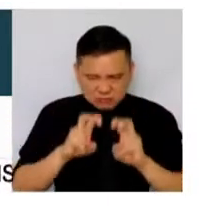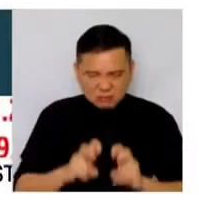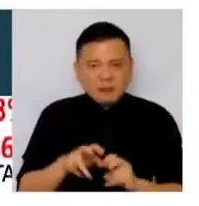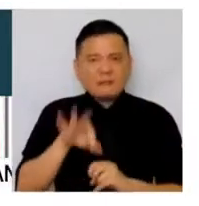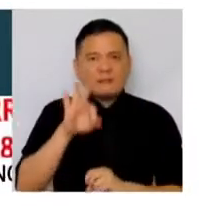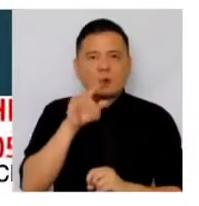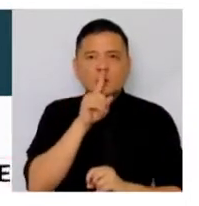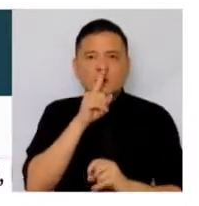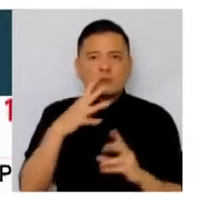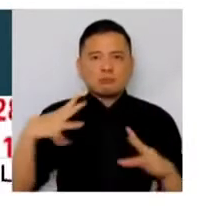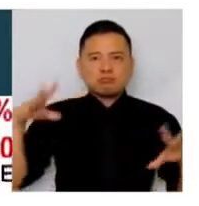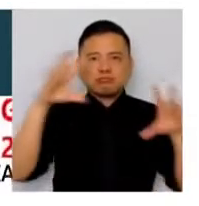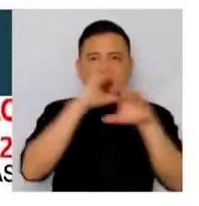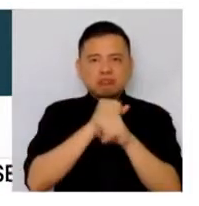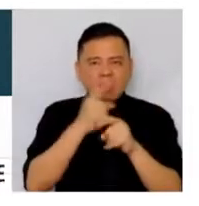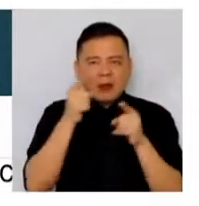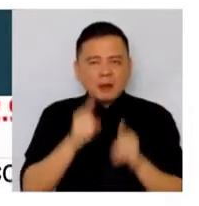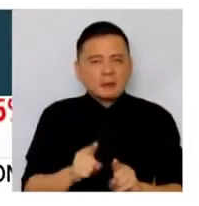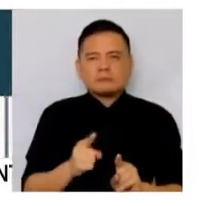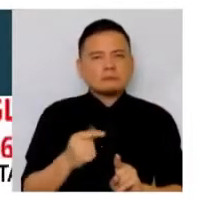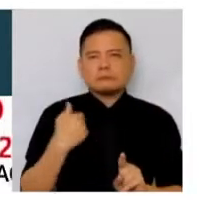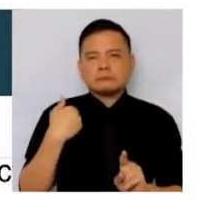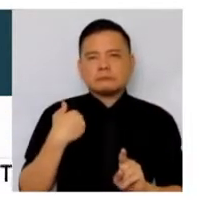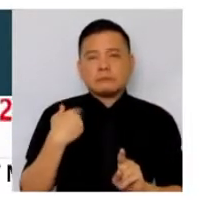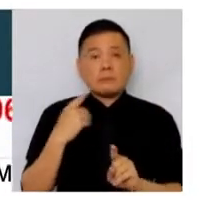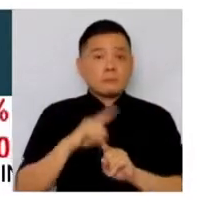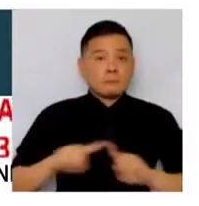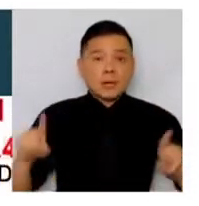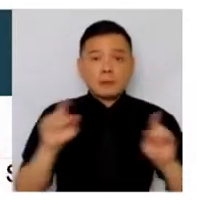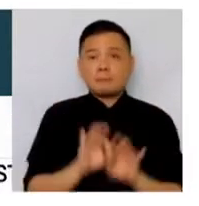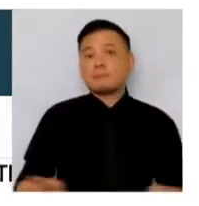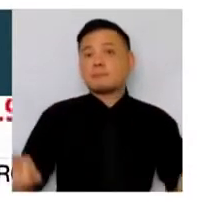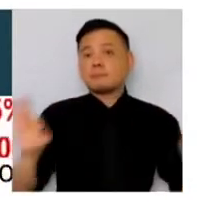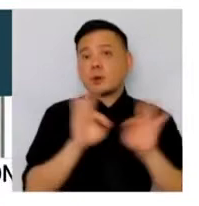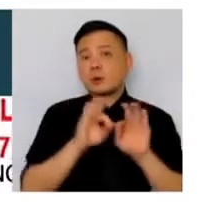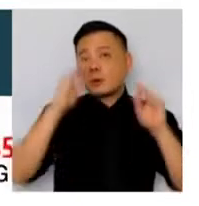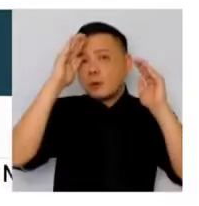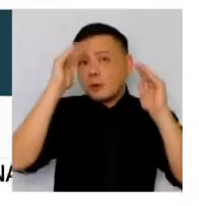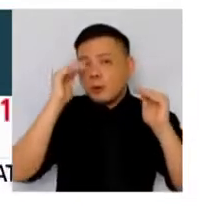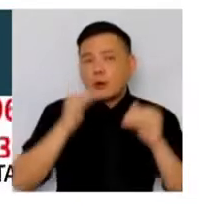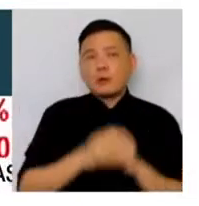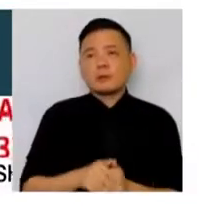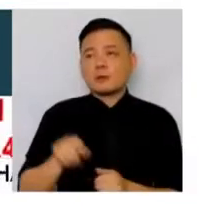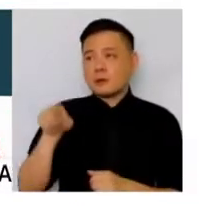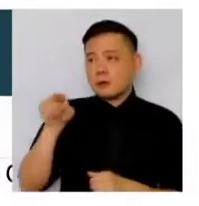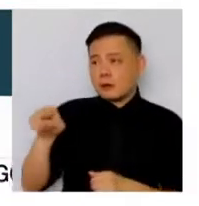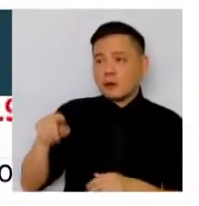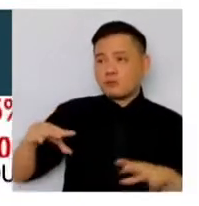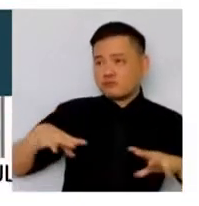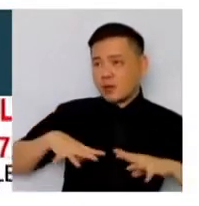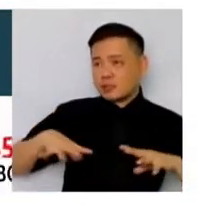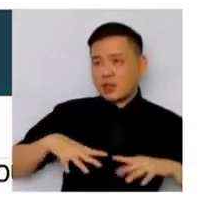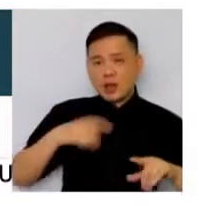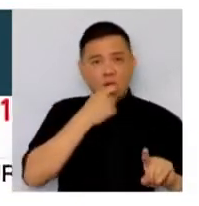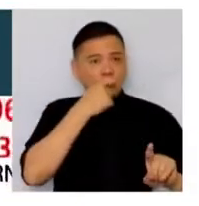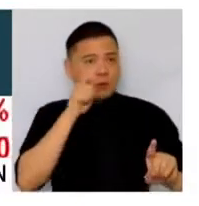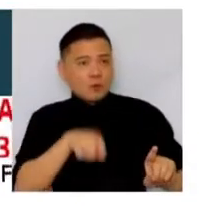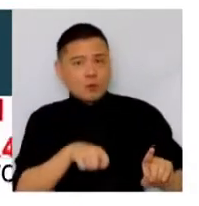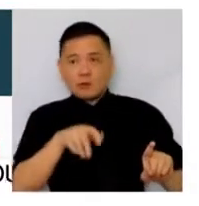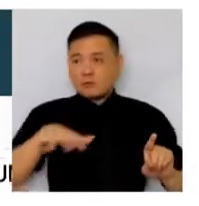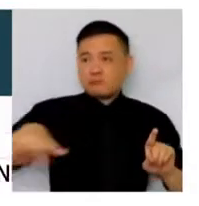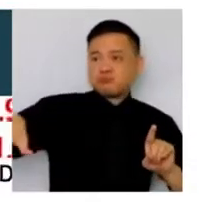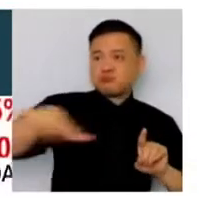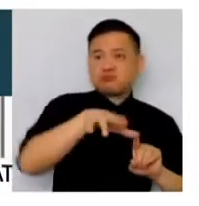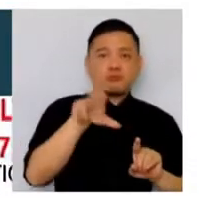conclusion. But, you know, at bottom, we hope the West and Putin will continue to talk,